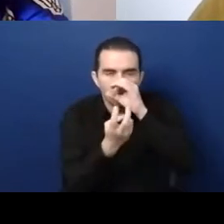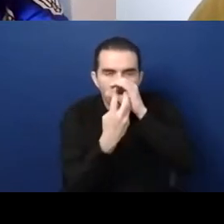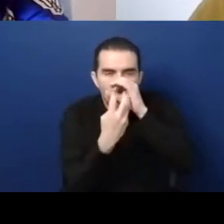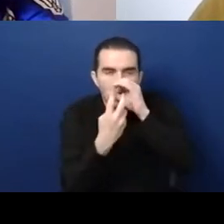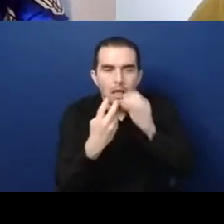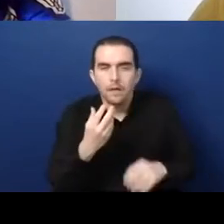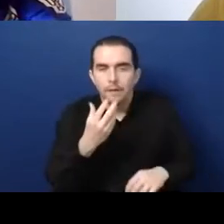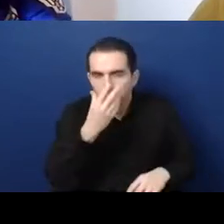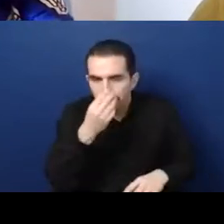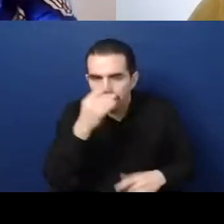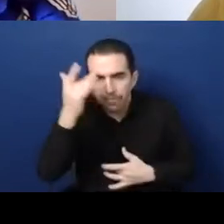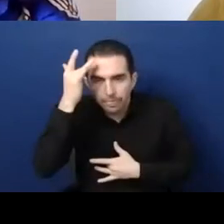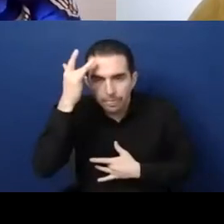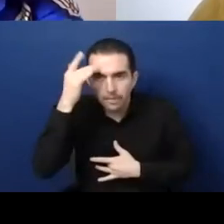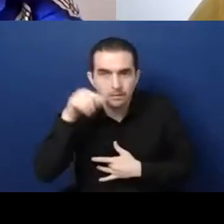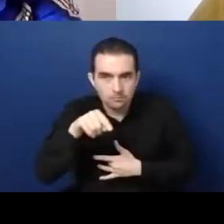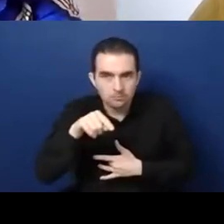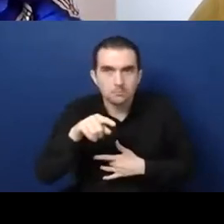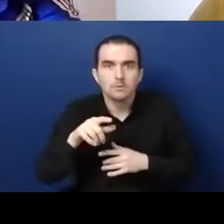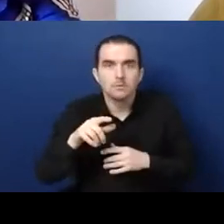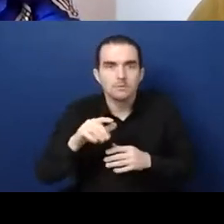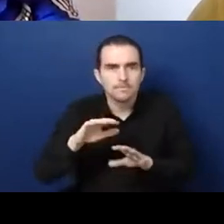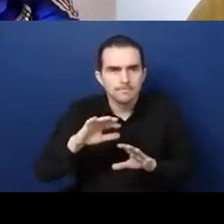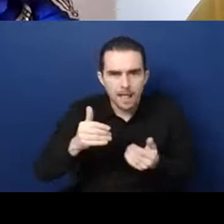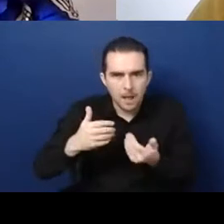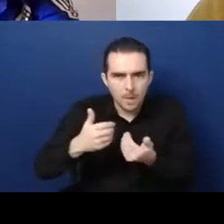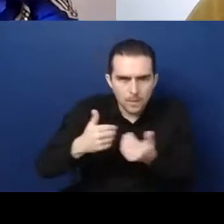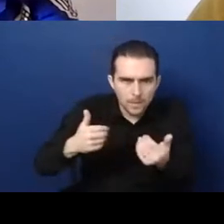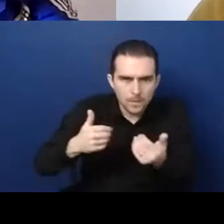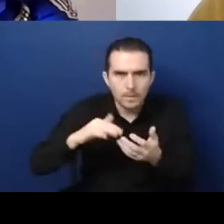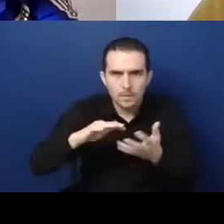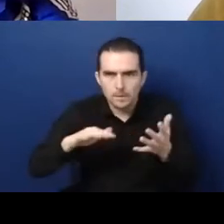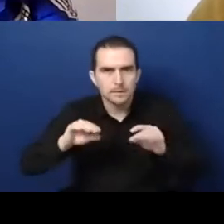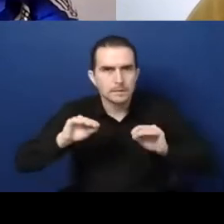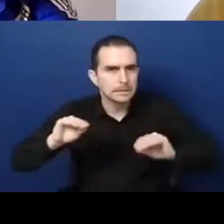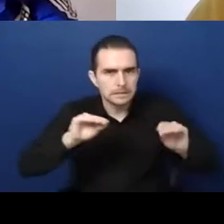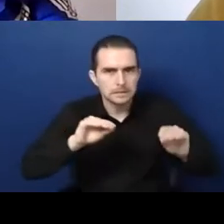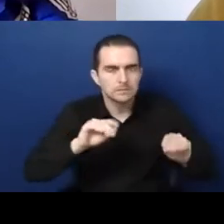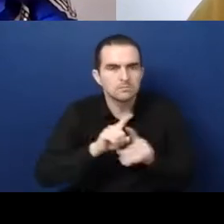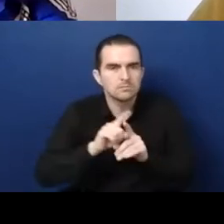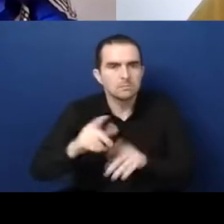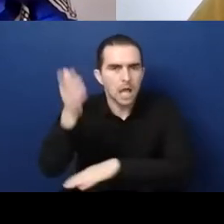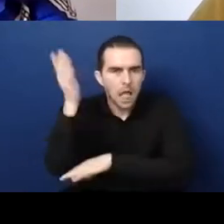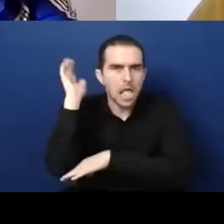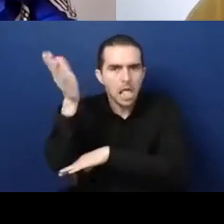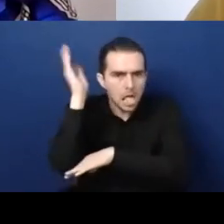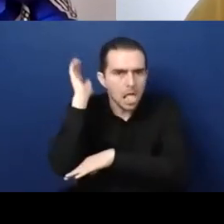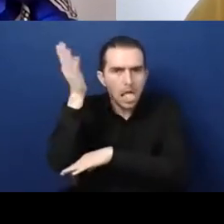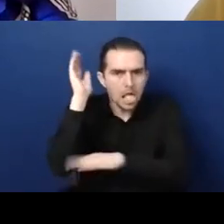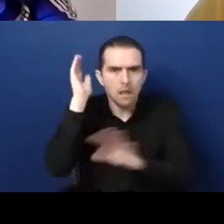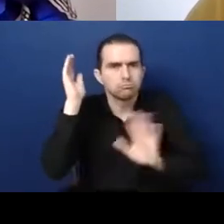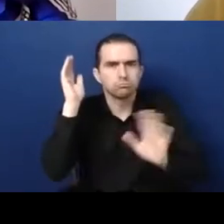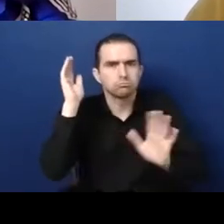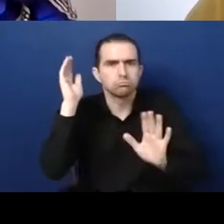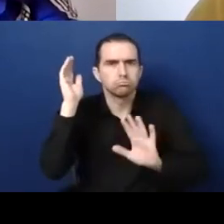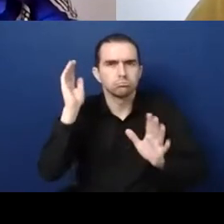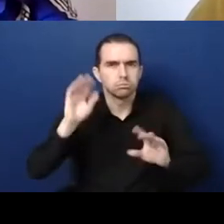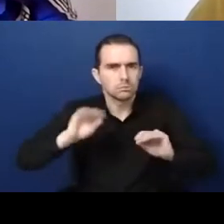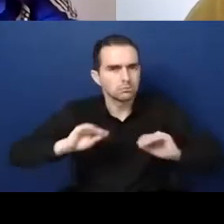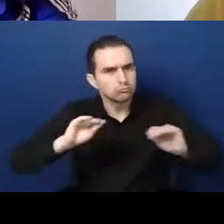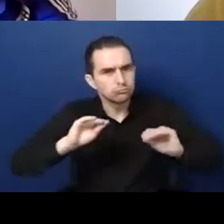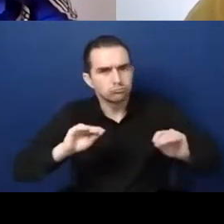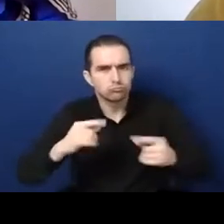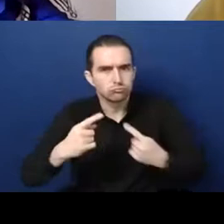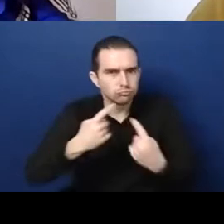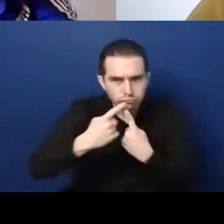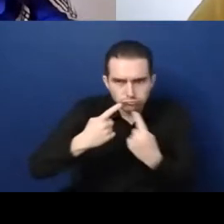their understanding on safeguarding. For example, when we do a lot of work around gender, all of our organizations, we focus a lot on